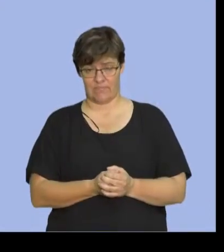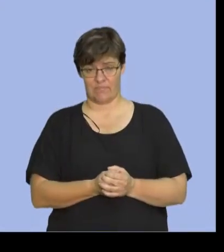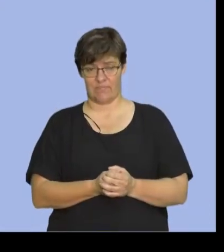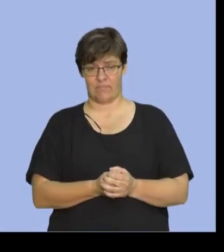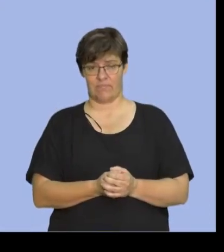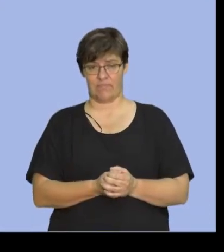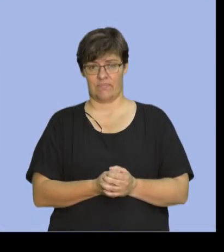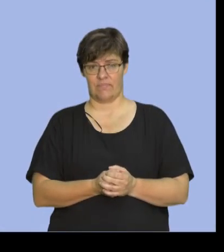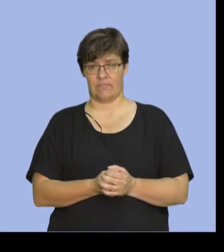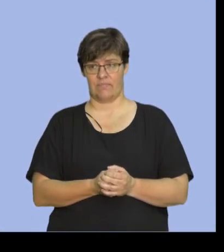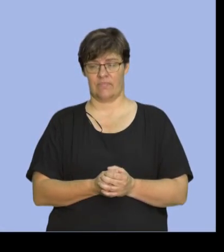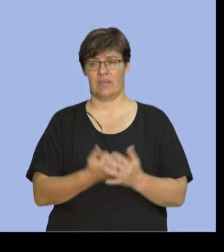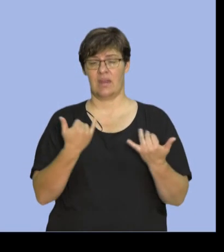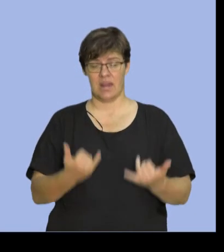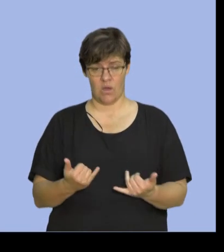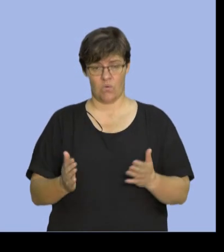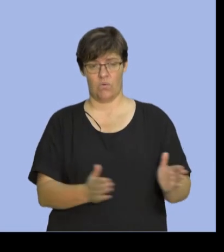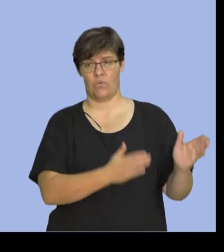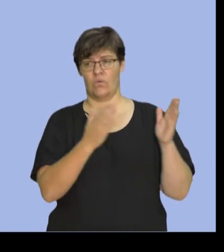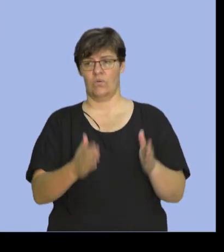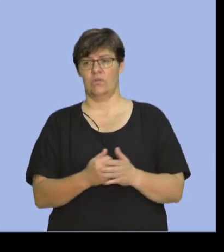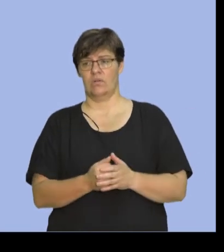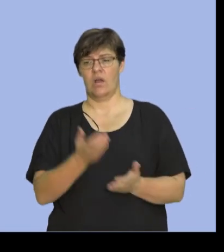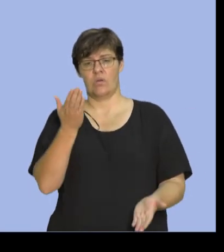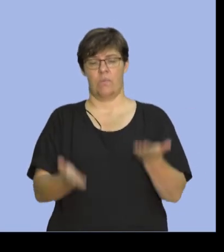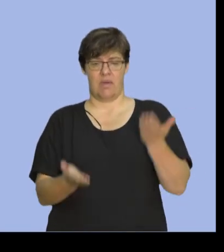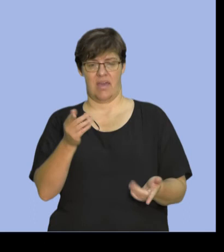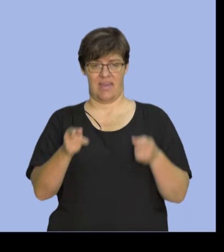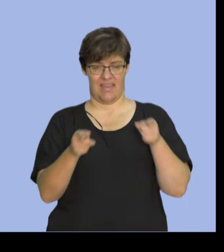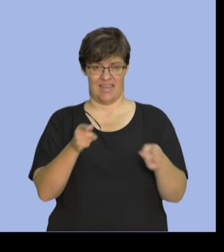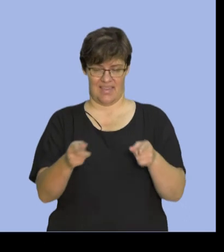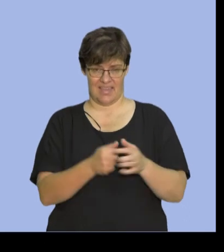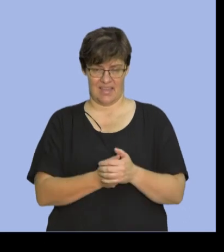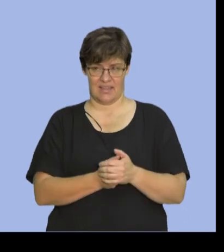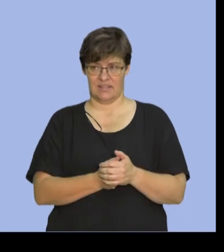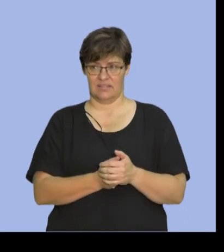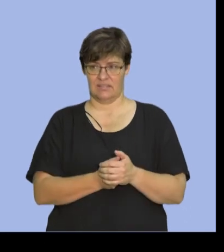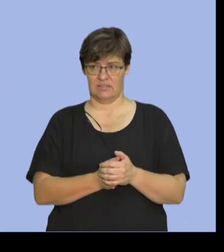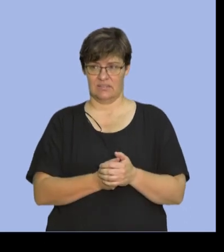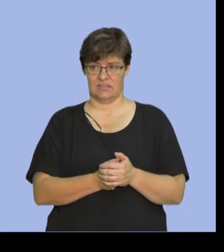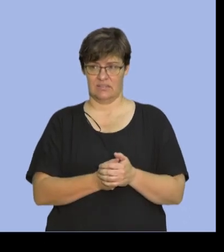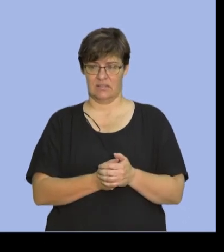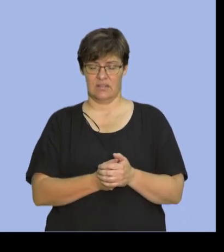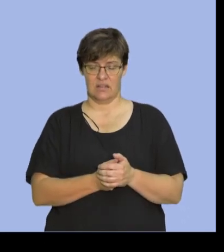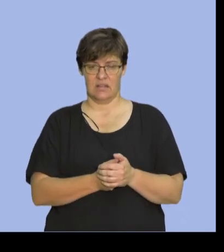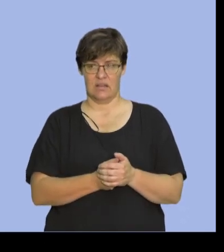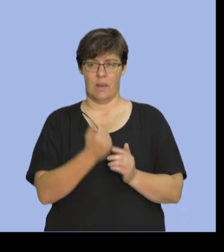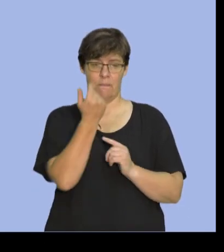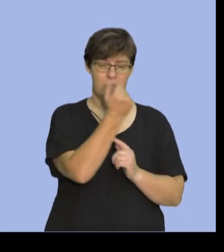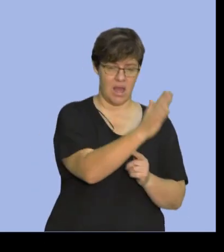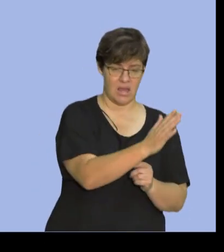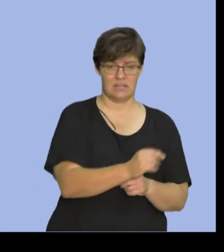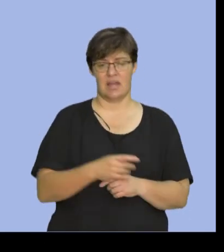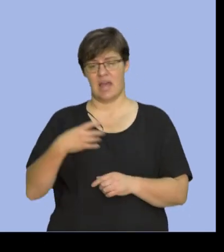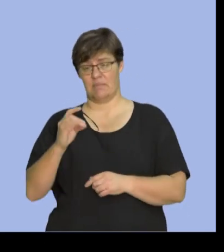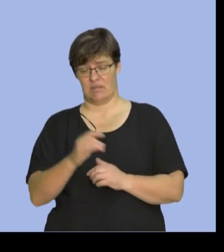Right, so it's time that we now compare the differences between a plant cell and an animal cell.